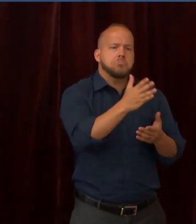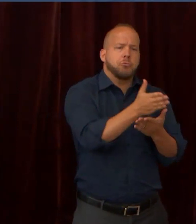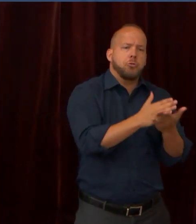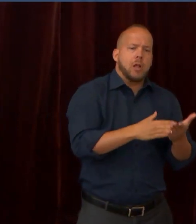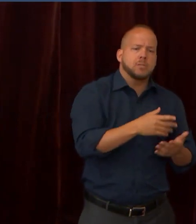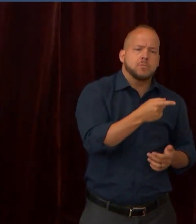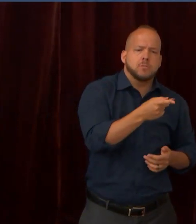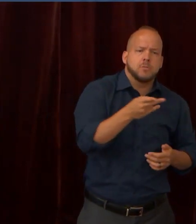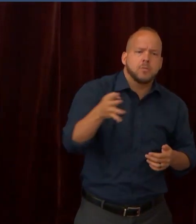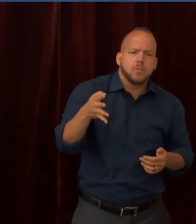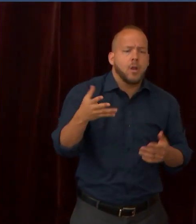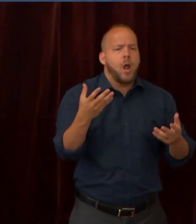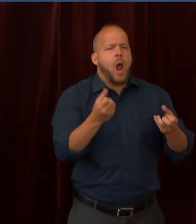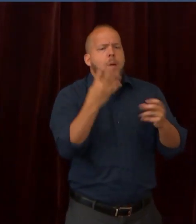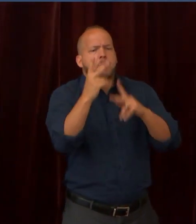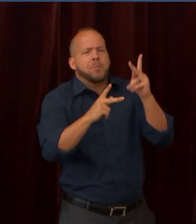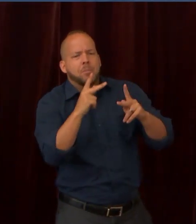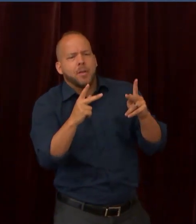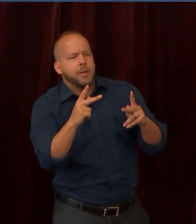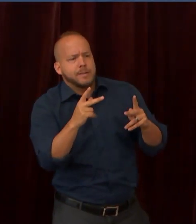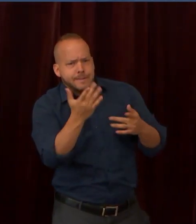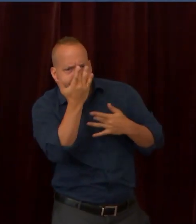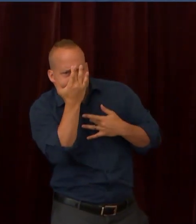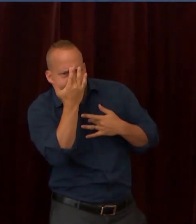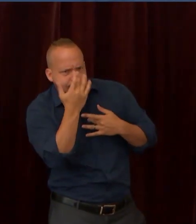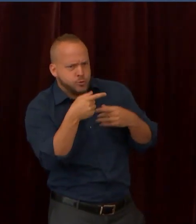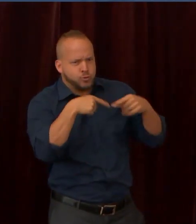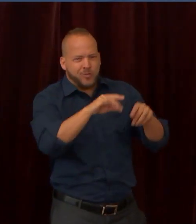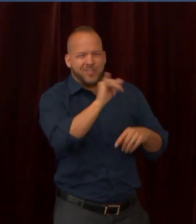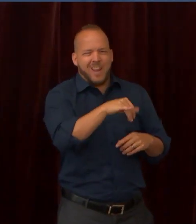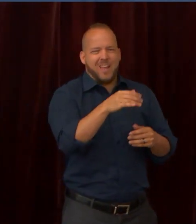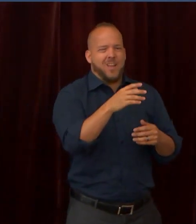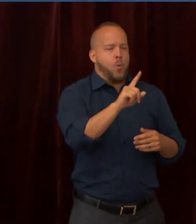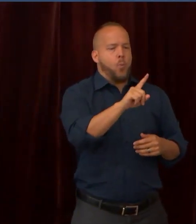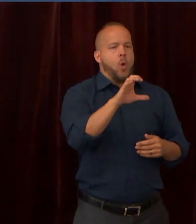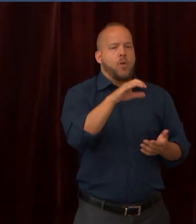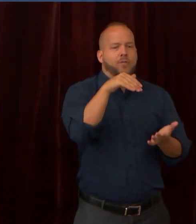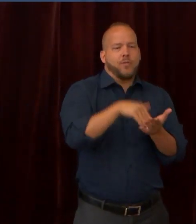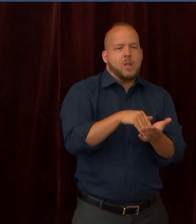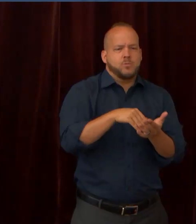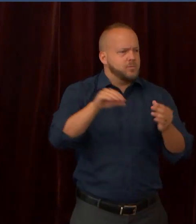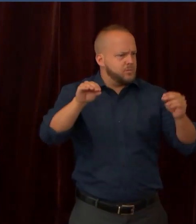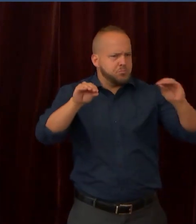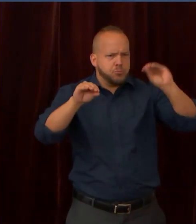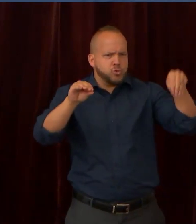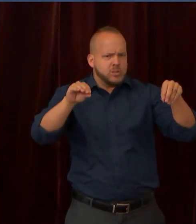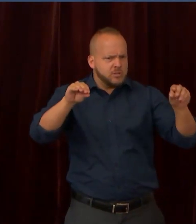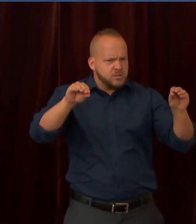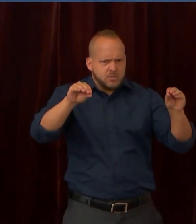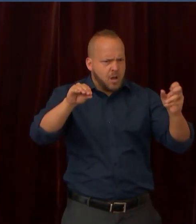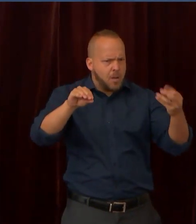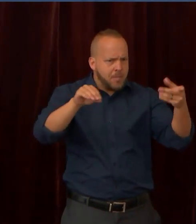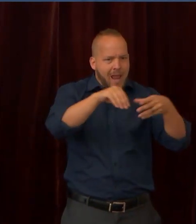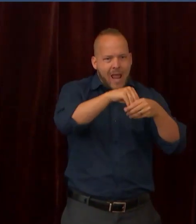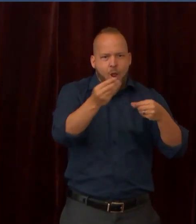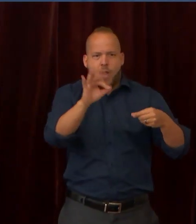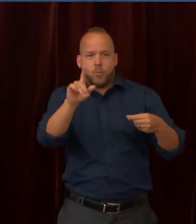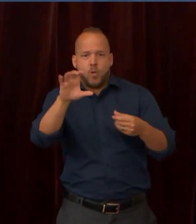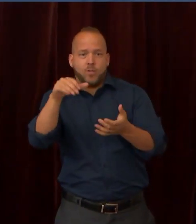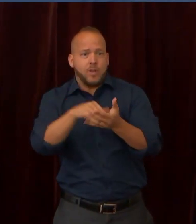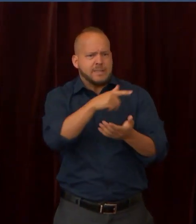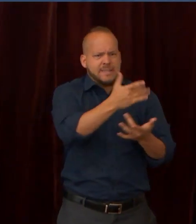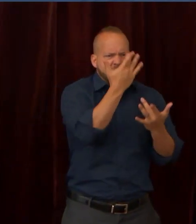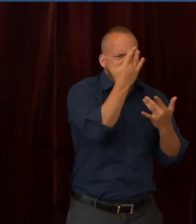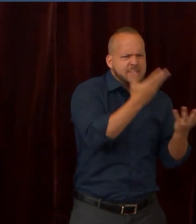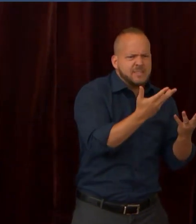deaths, access to testing and PPE as their metrics. It's kind of a bevy of metrics to decide about the next phase. It's a very